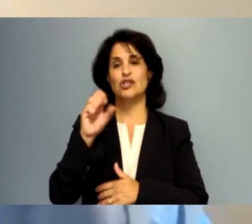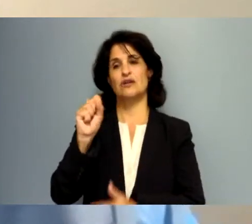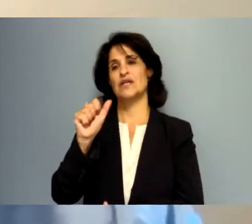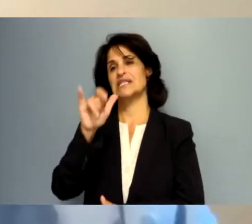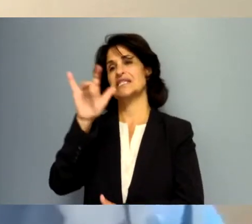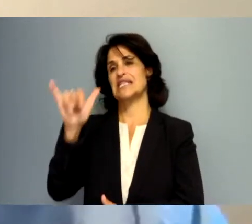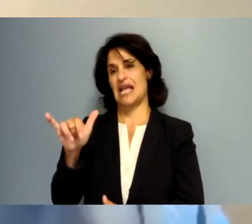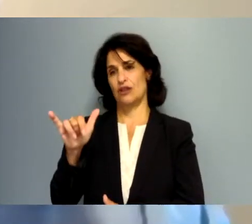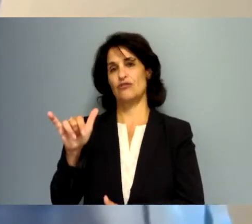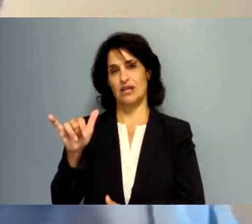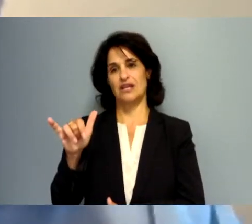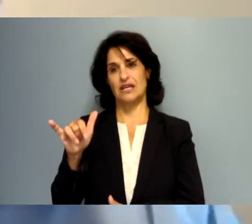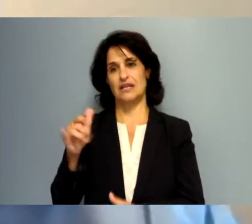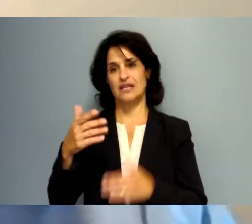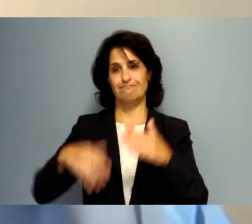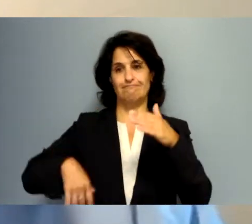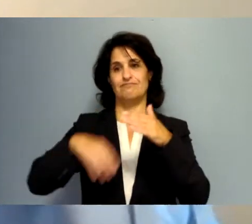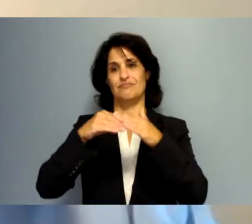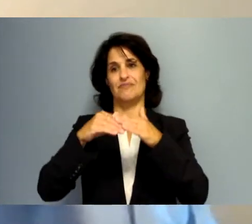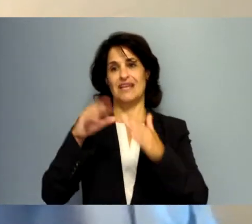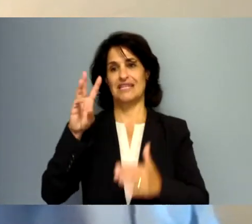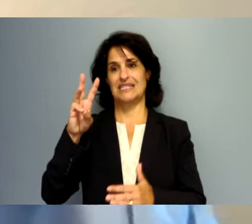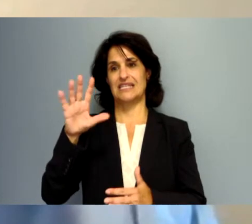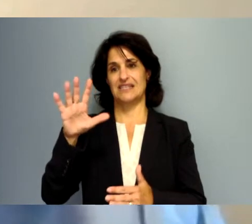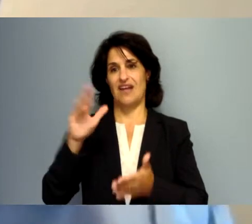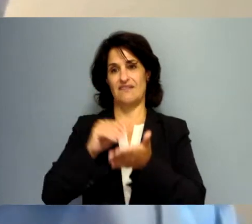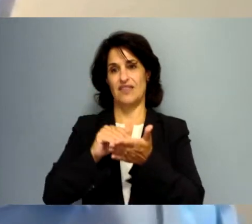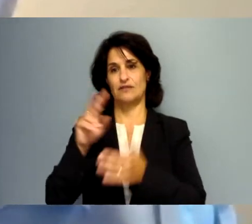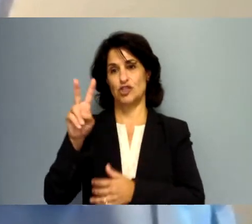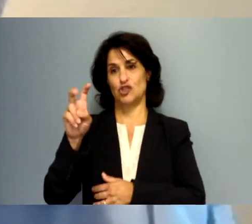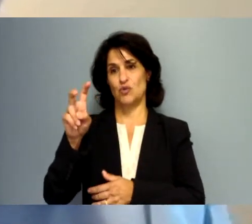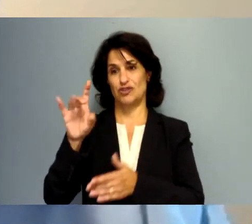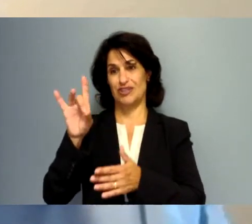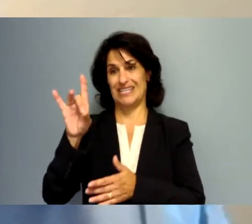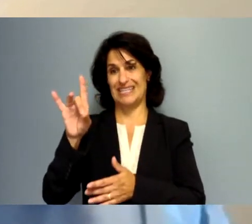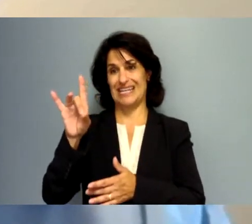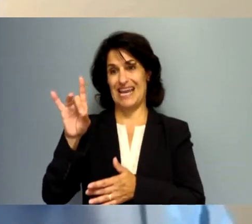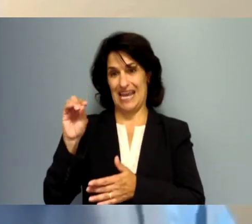capped currently at $68,400.